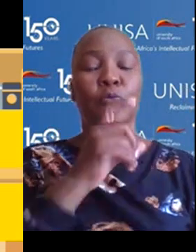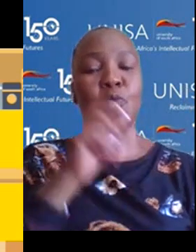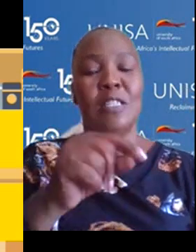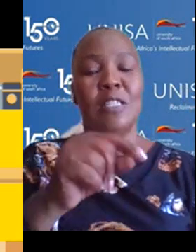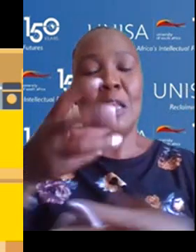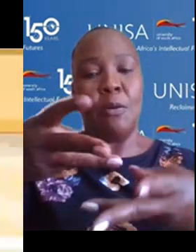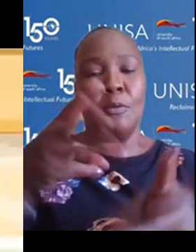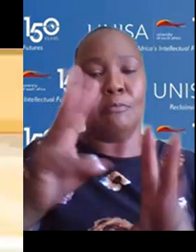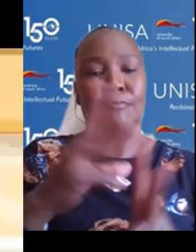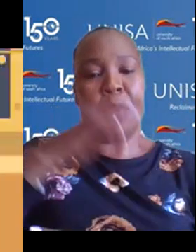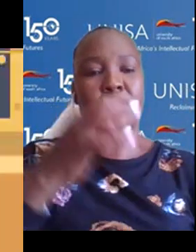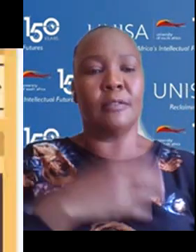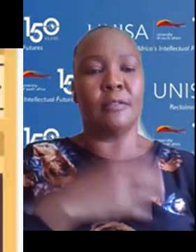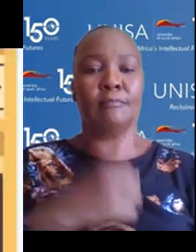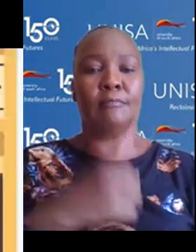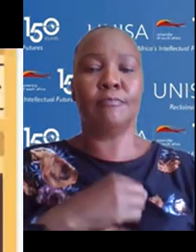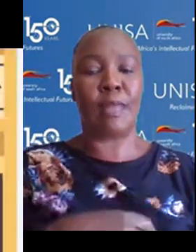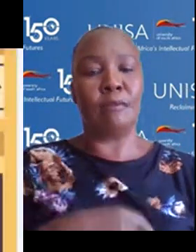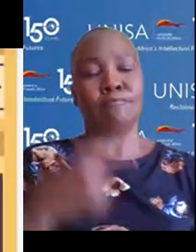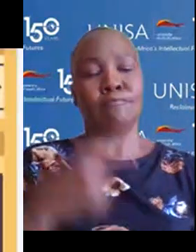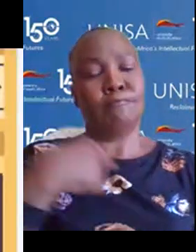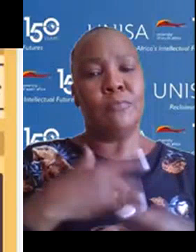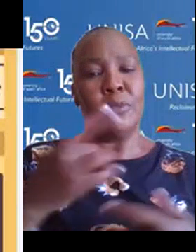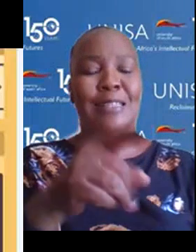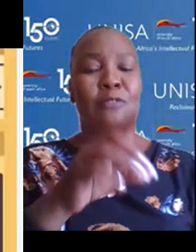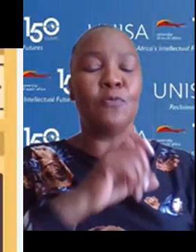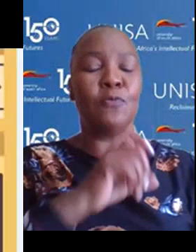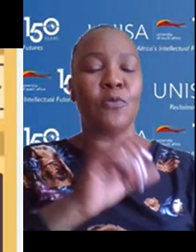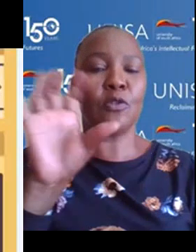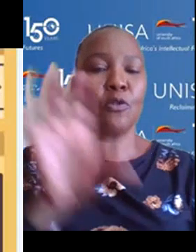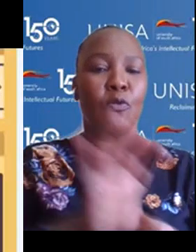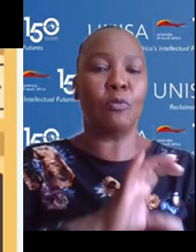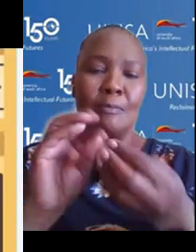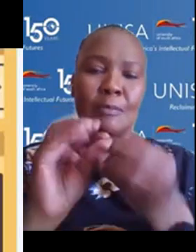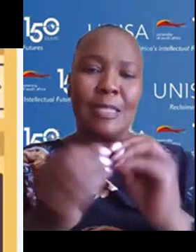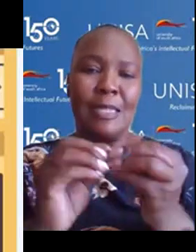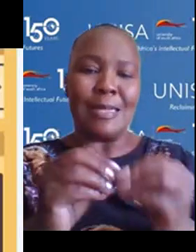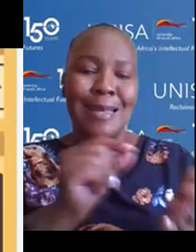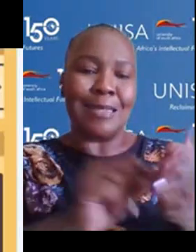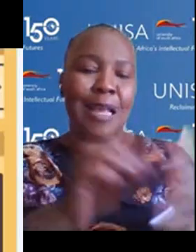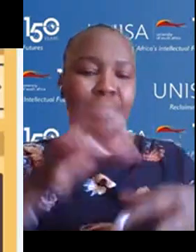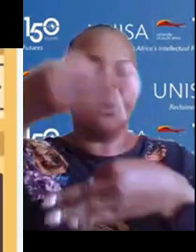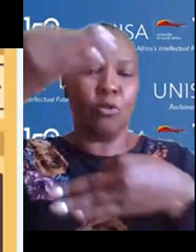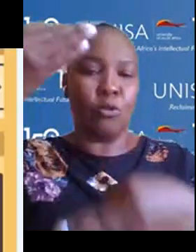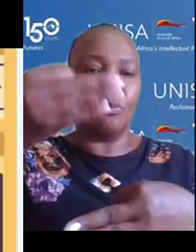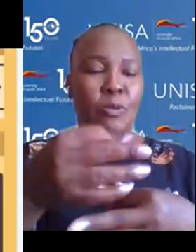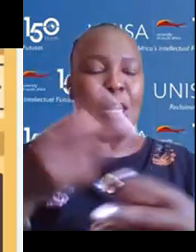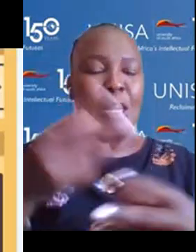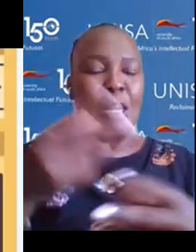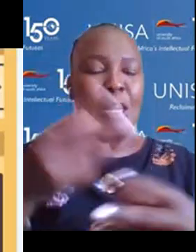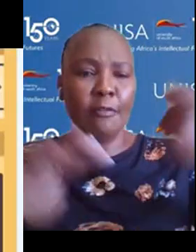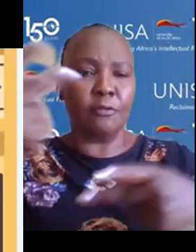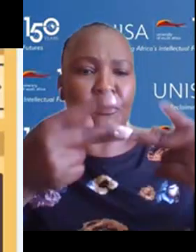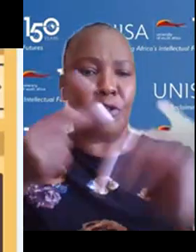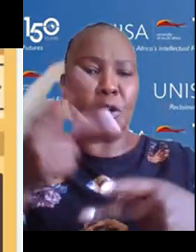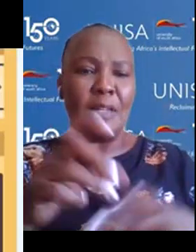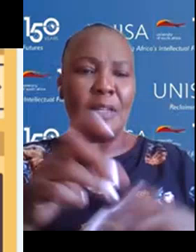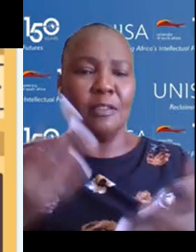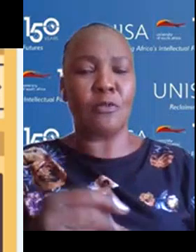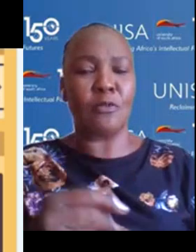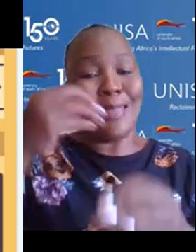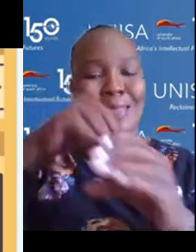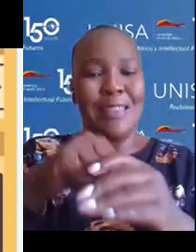way you'd like. Consider that you want to use your computer to create a text document. You can use the graphical menus and buttons within the